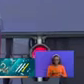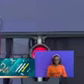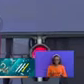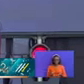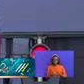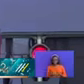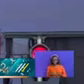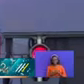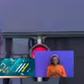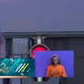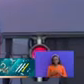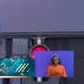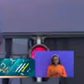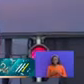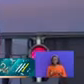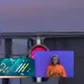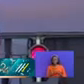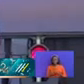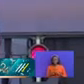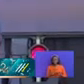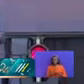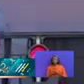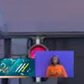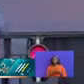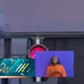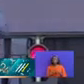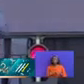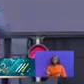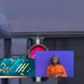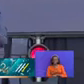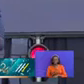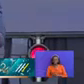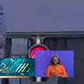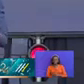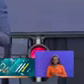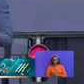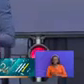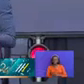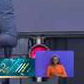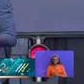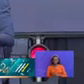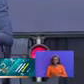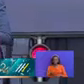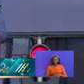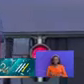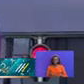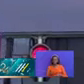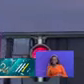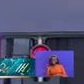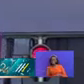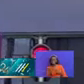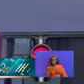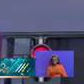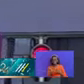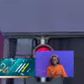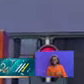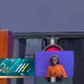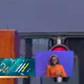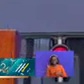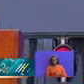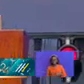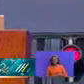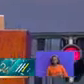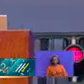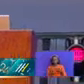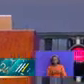to30 he gives the days allow me to just raise Eternal Consciousness